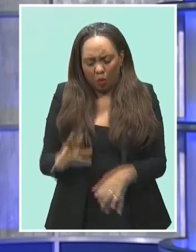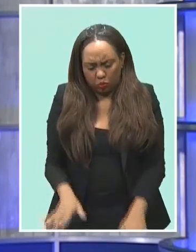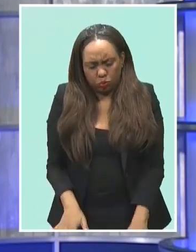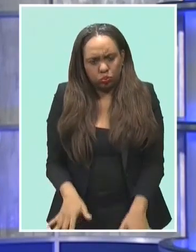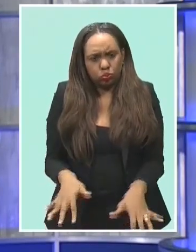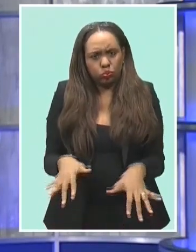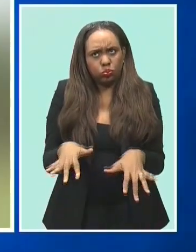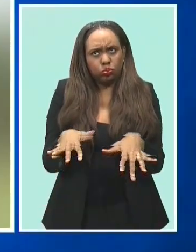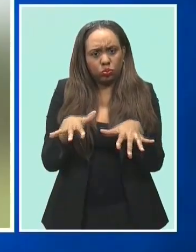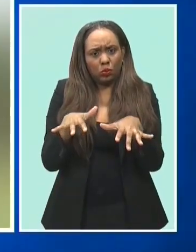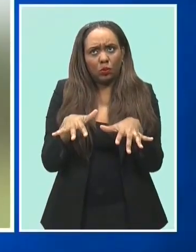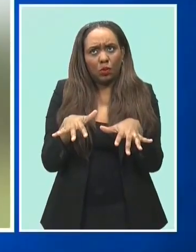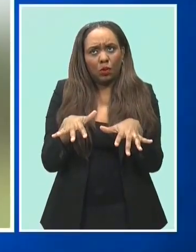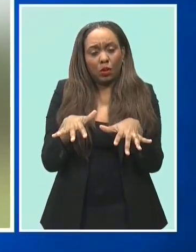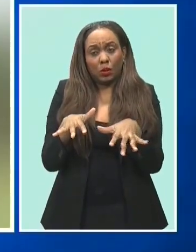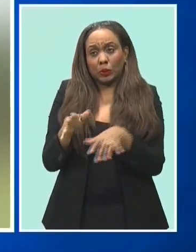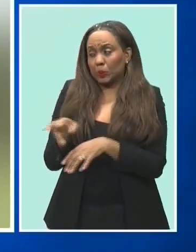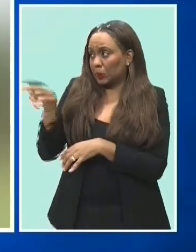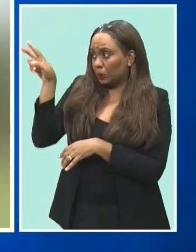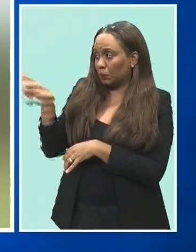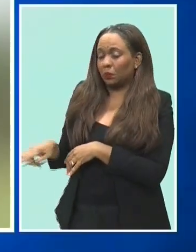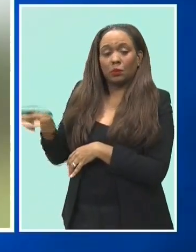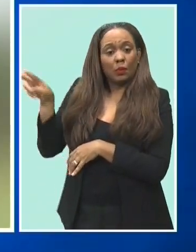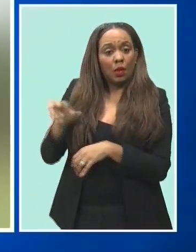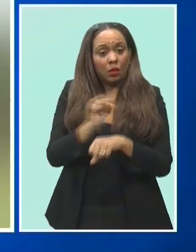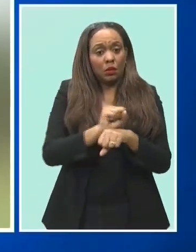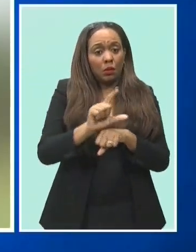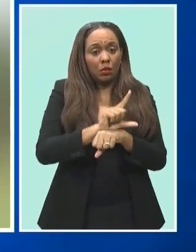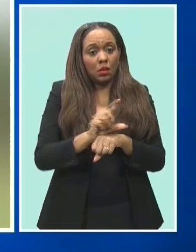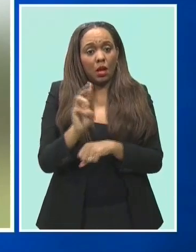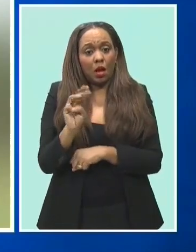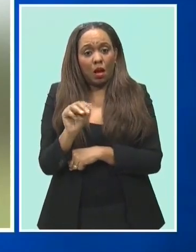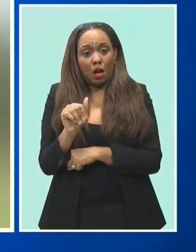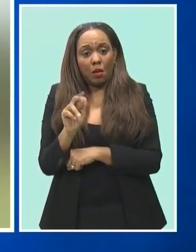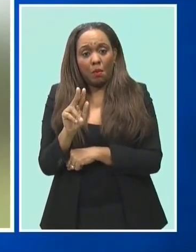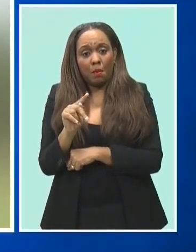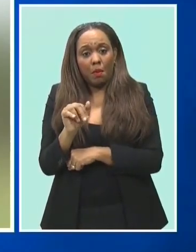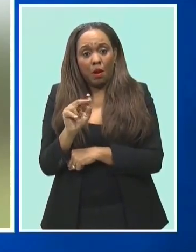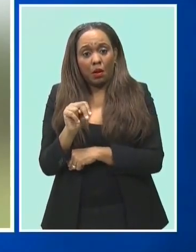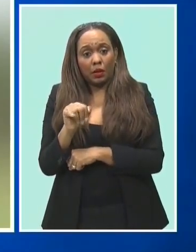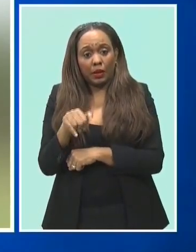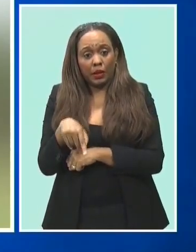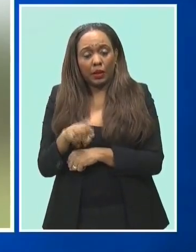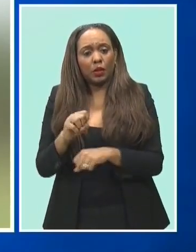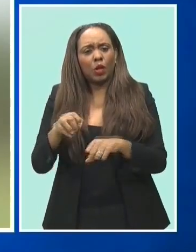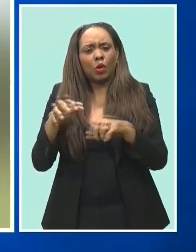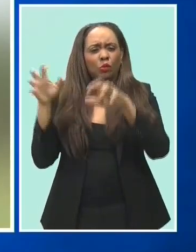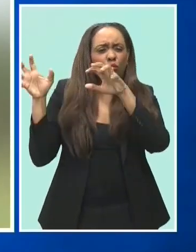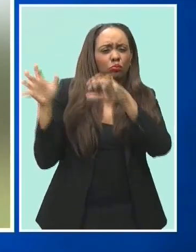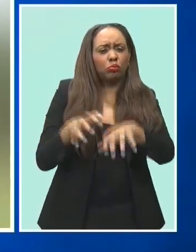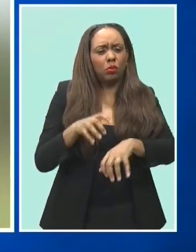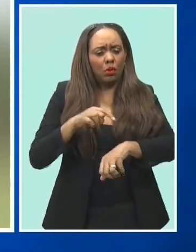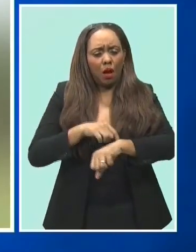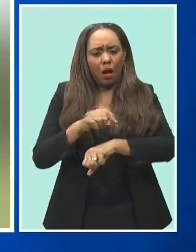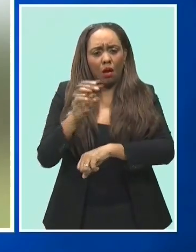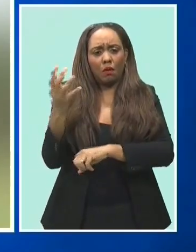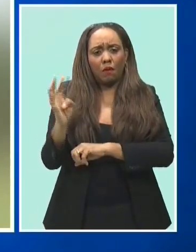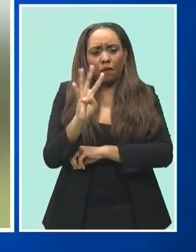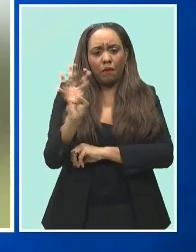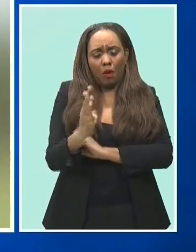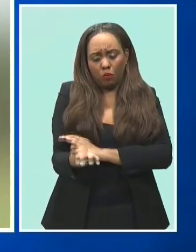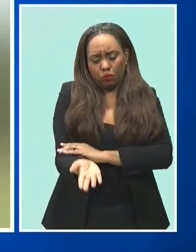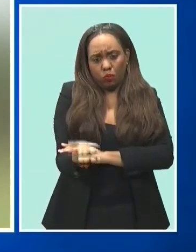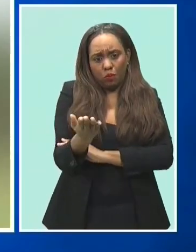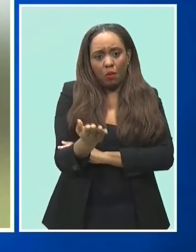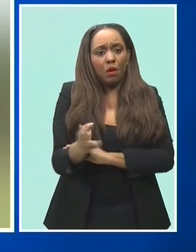of the system passed between St. Lucia and Martinique, and torrential rains started as early as 4 in the morning. Districts in